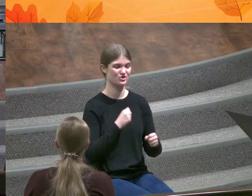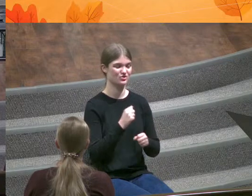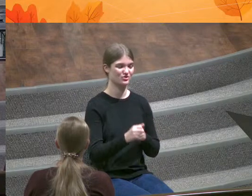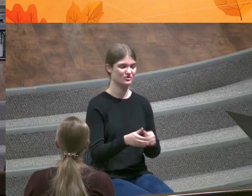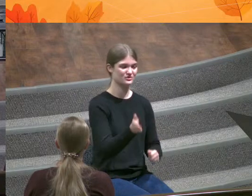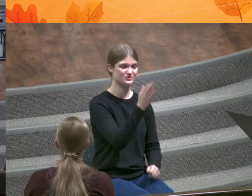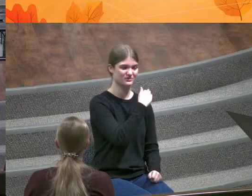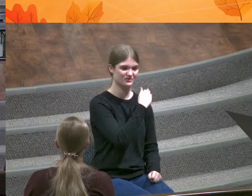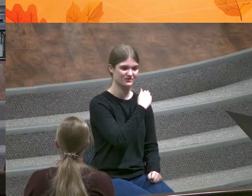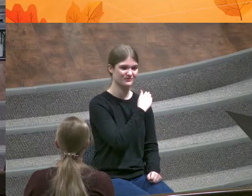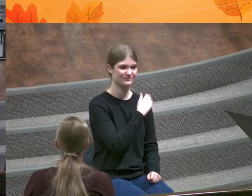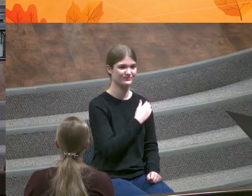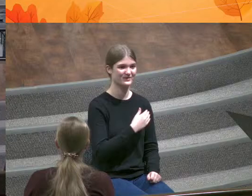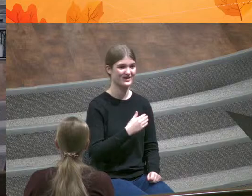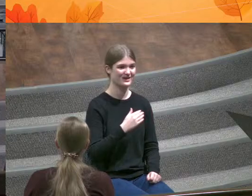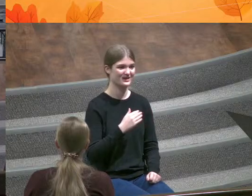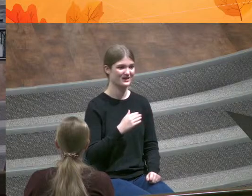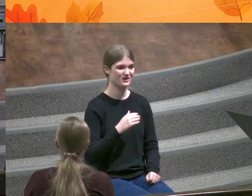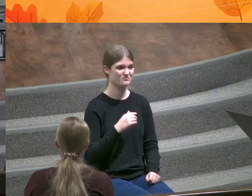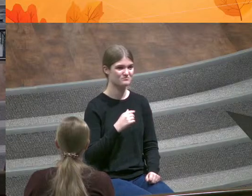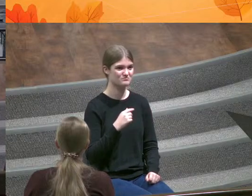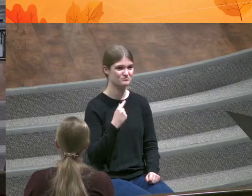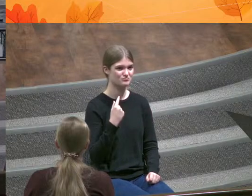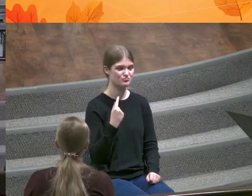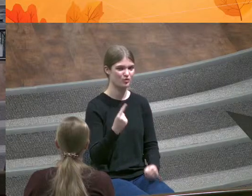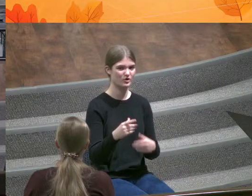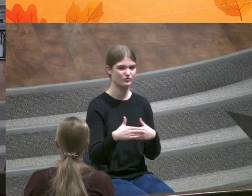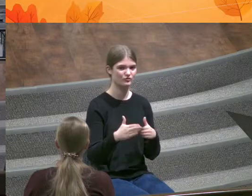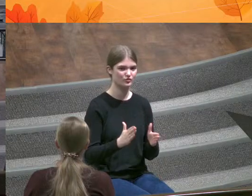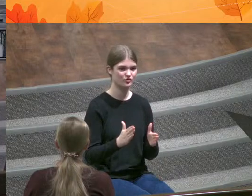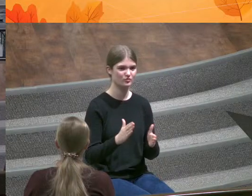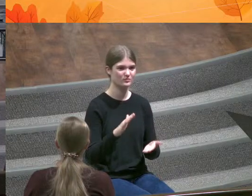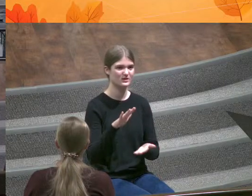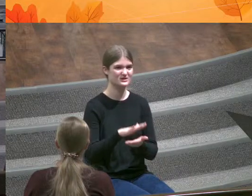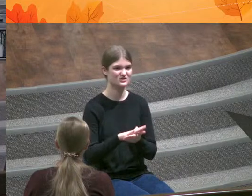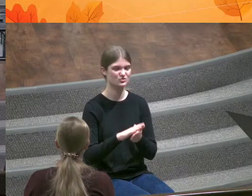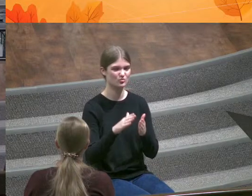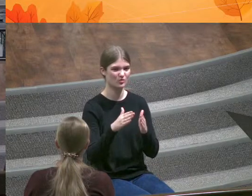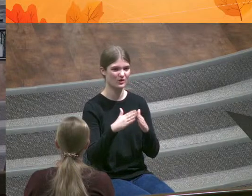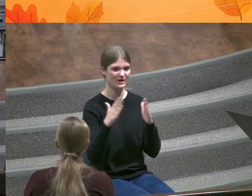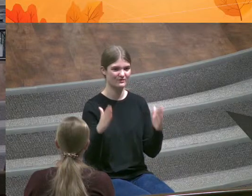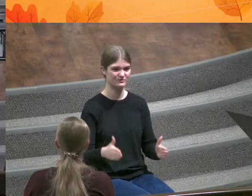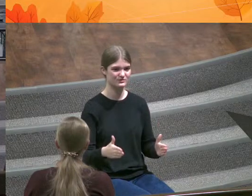up, childhood and through school days, one-room schoolhouse over there at South Harpeth.